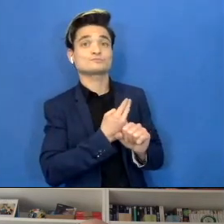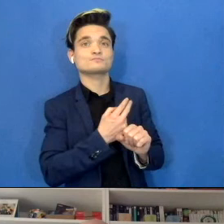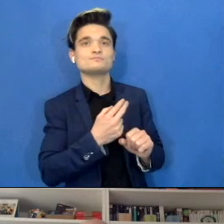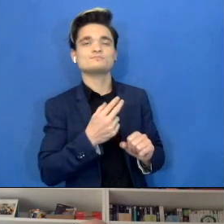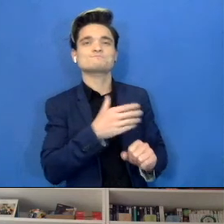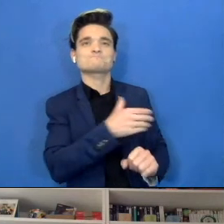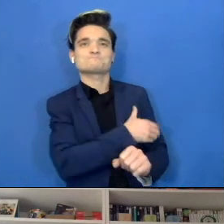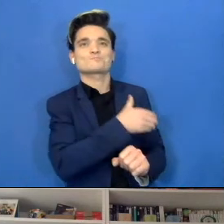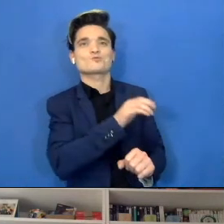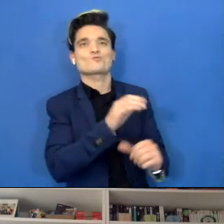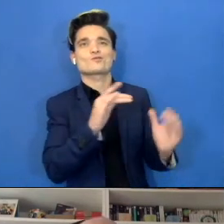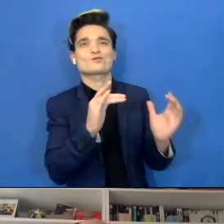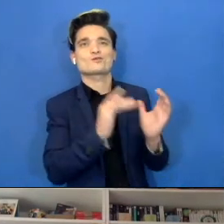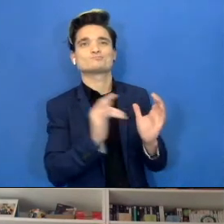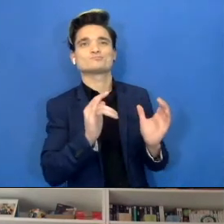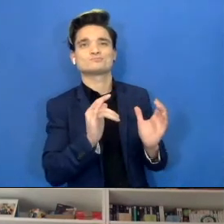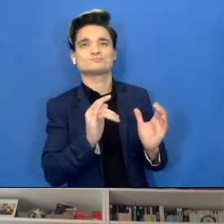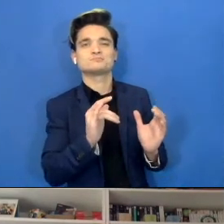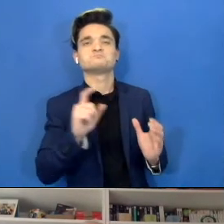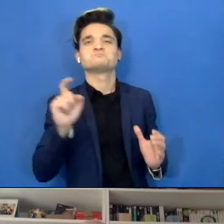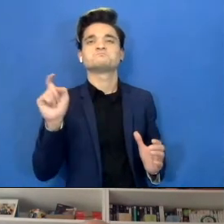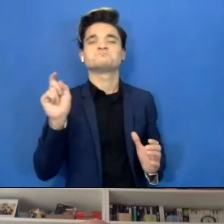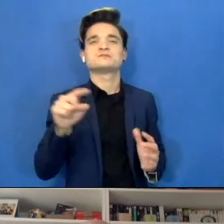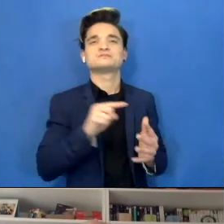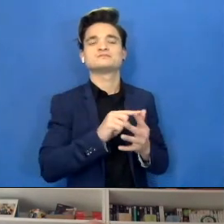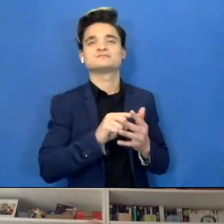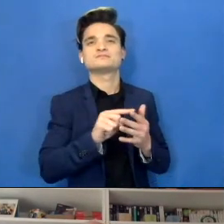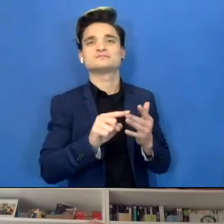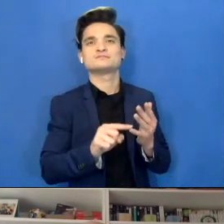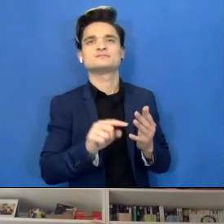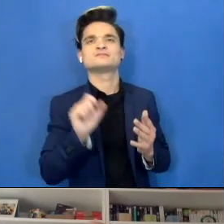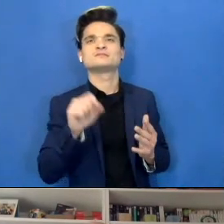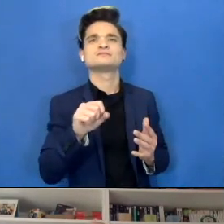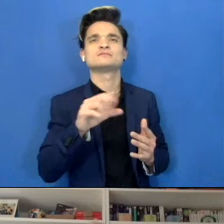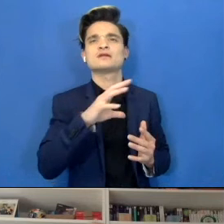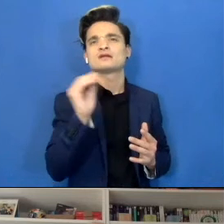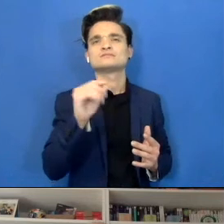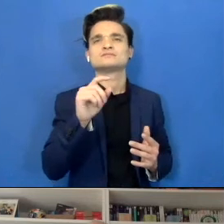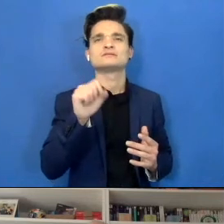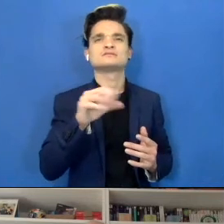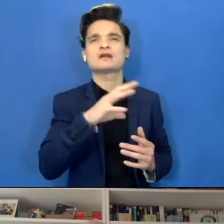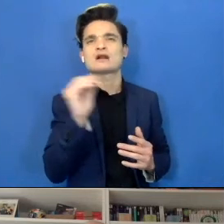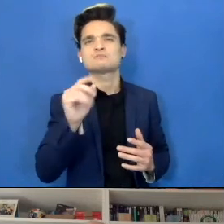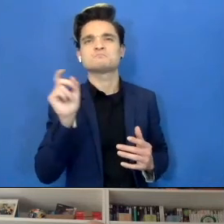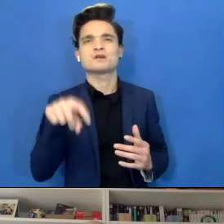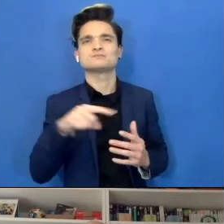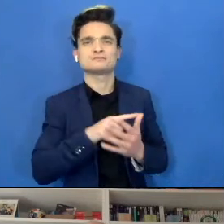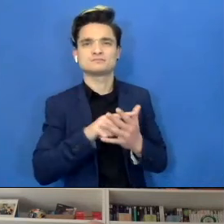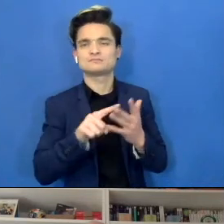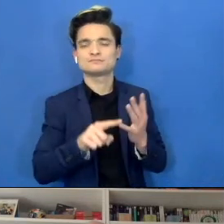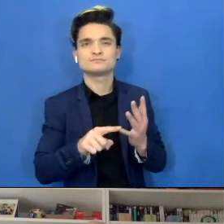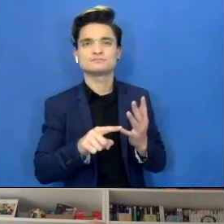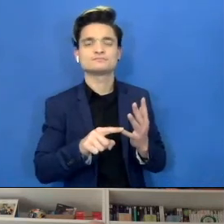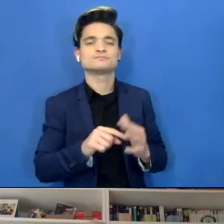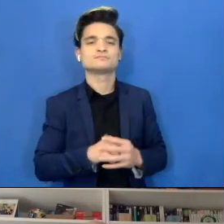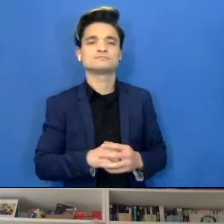this because if you say no, hey, you have to do yes and. I think that the highest level is